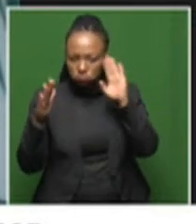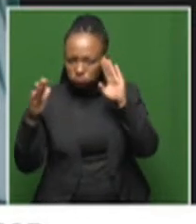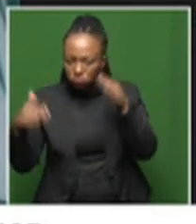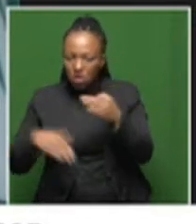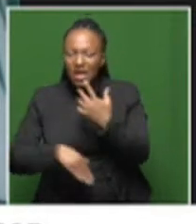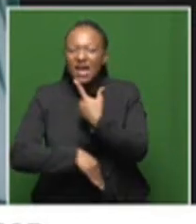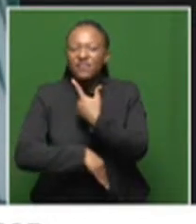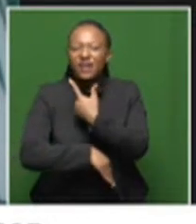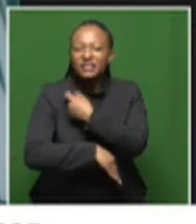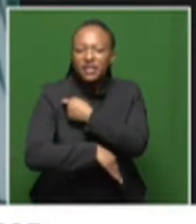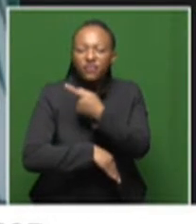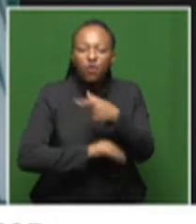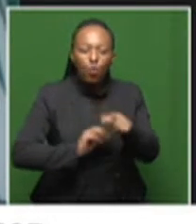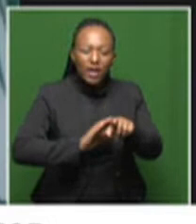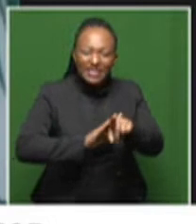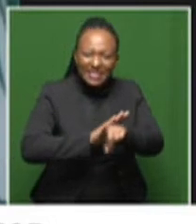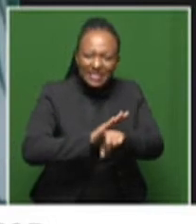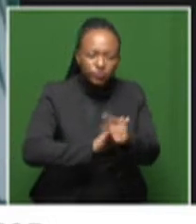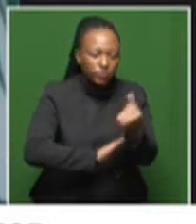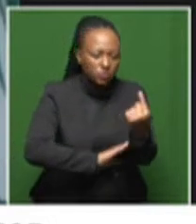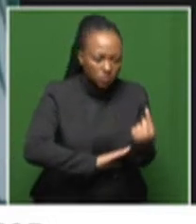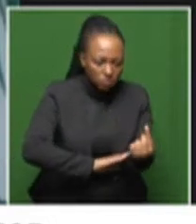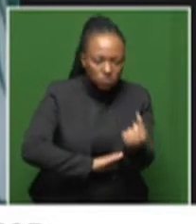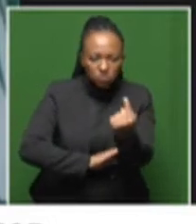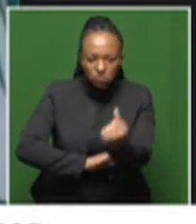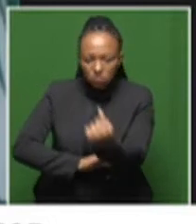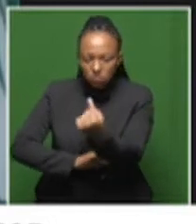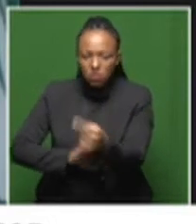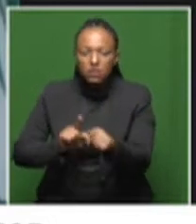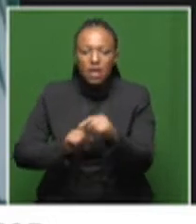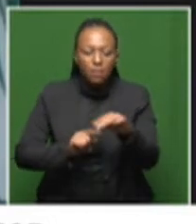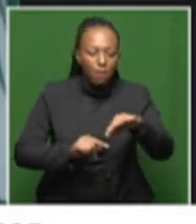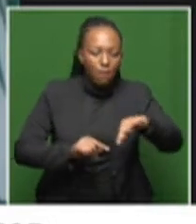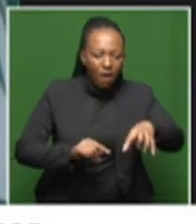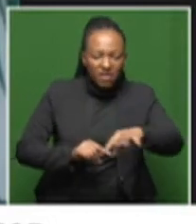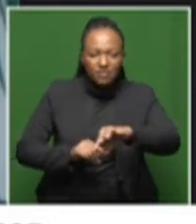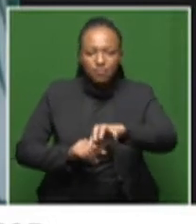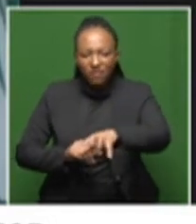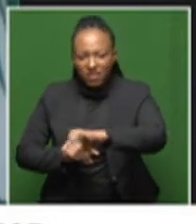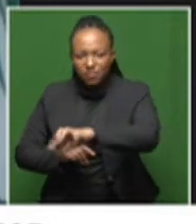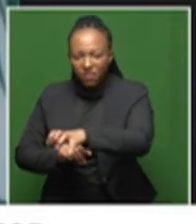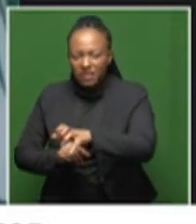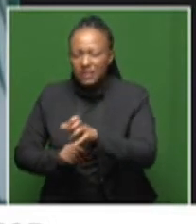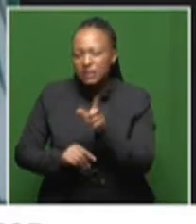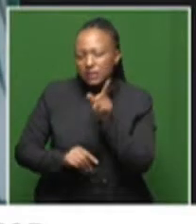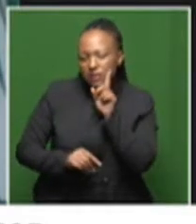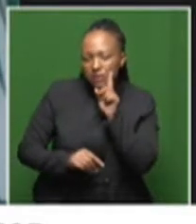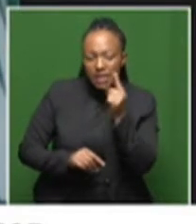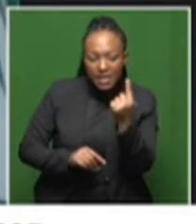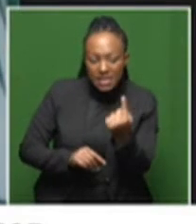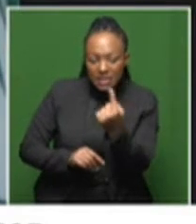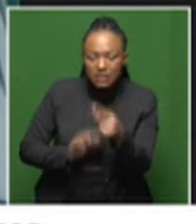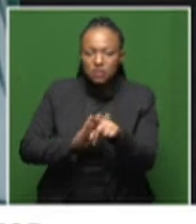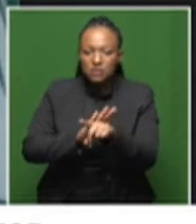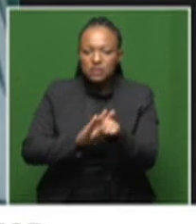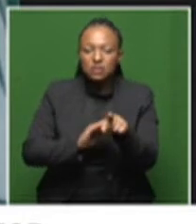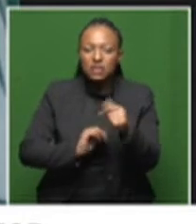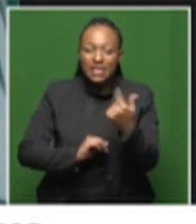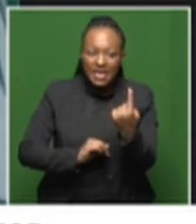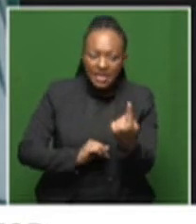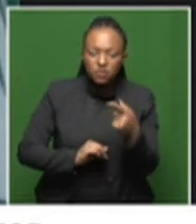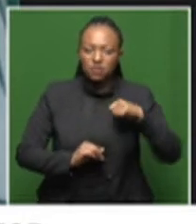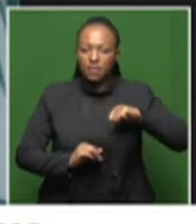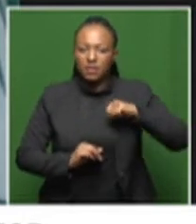make the necessary intervention working together with provinces to ensure that in each and every district, in each and every